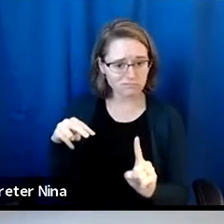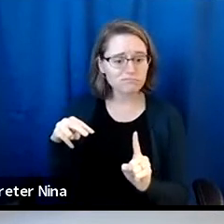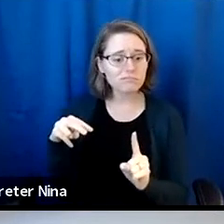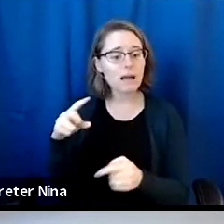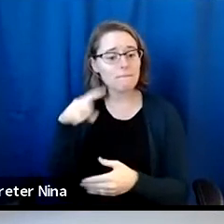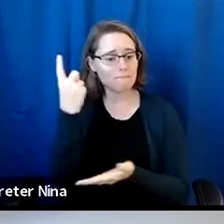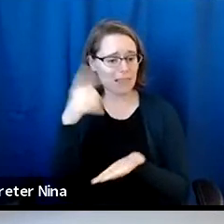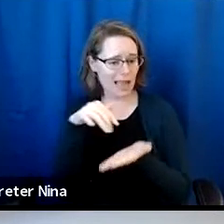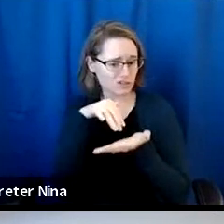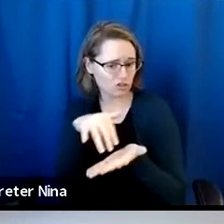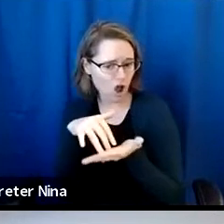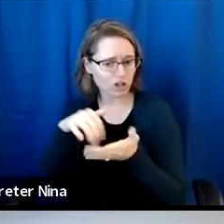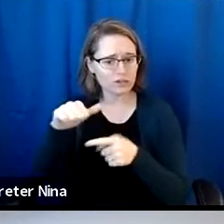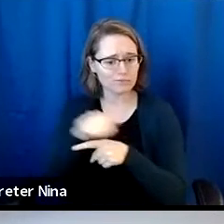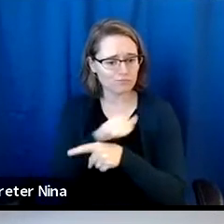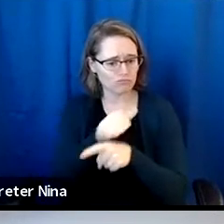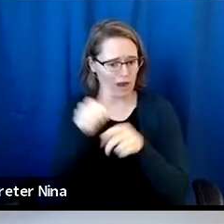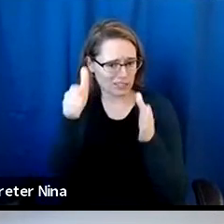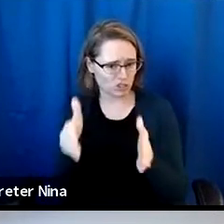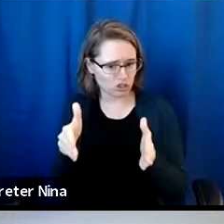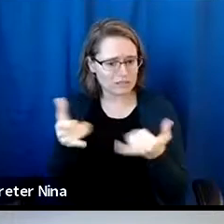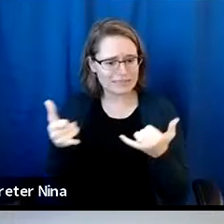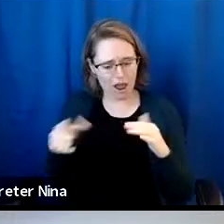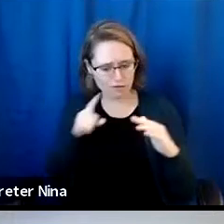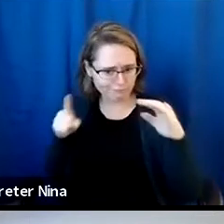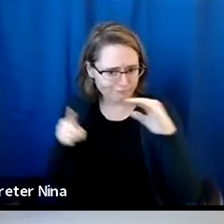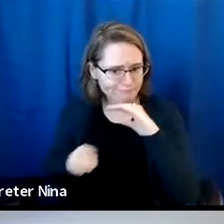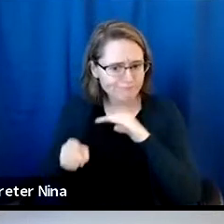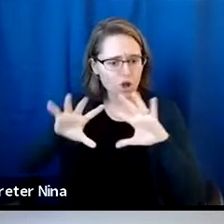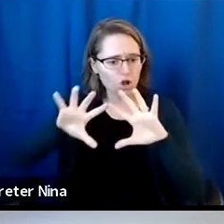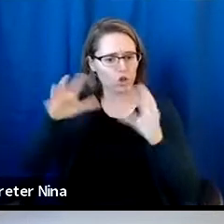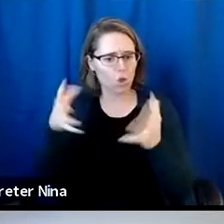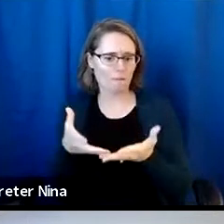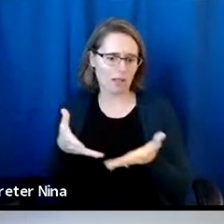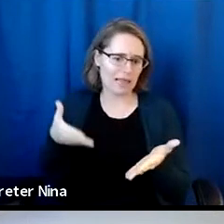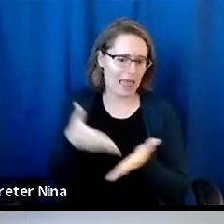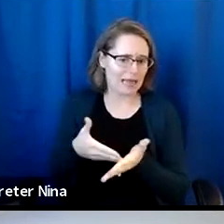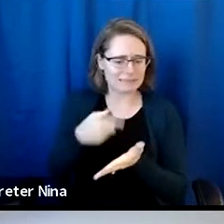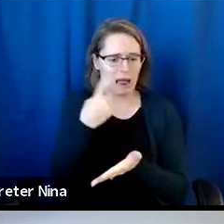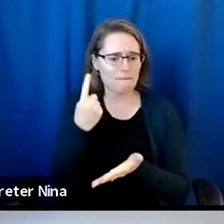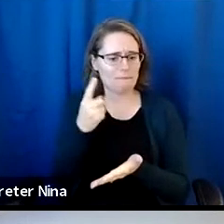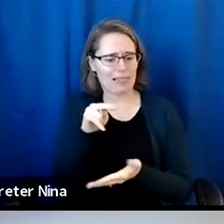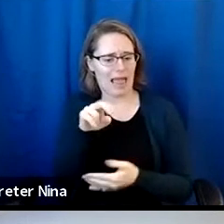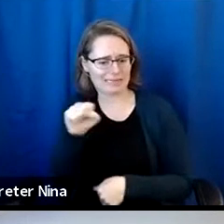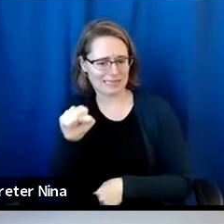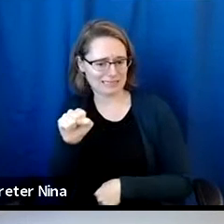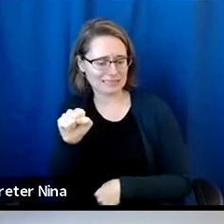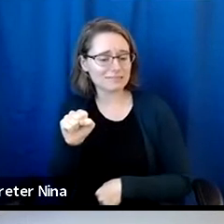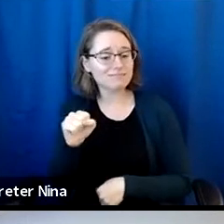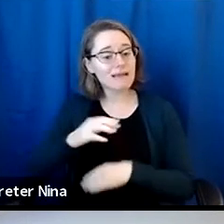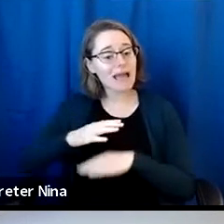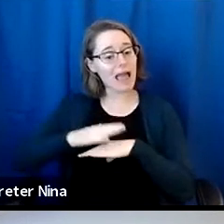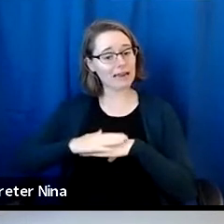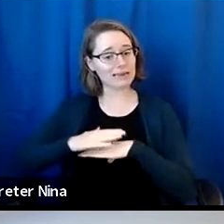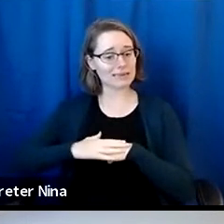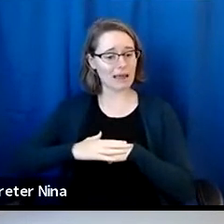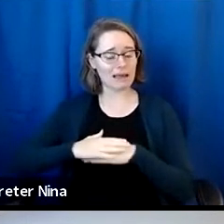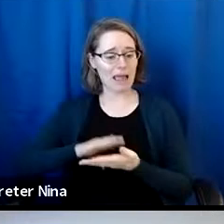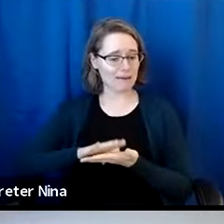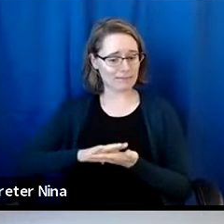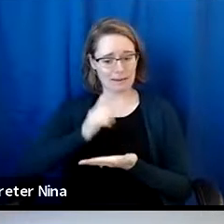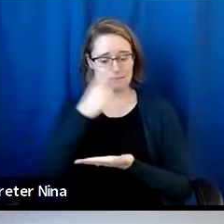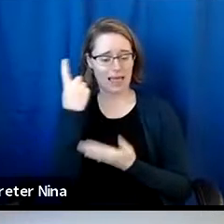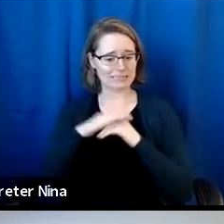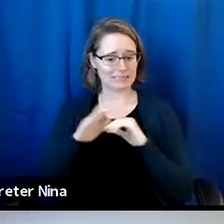scholar practitioners navigating global anti-Blackness. Through Academic Black Table Talk, we share with you